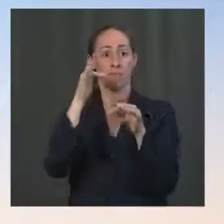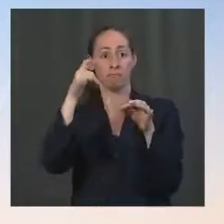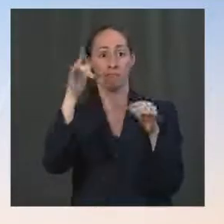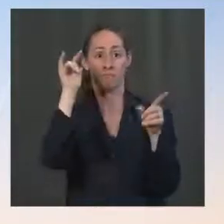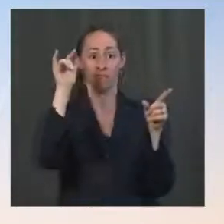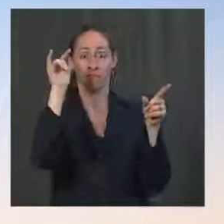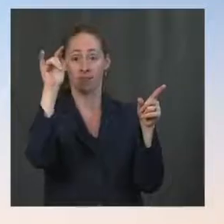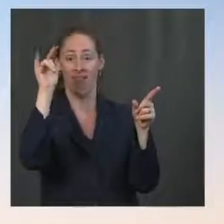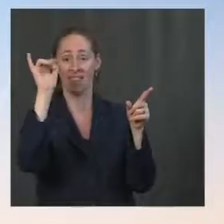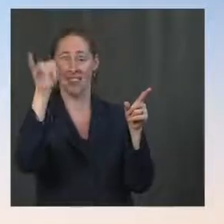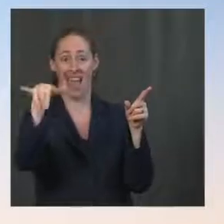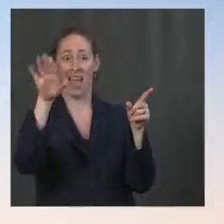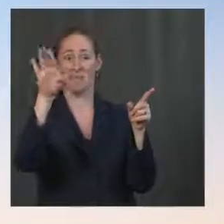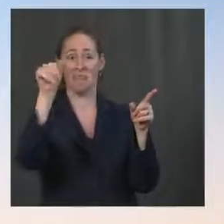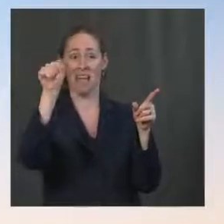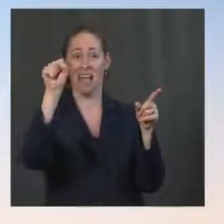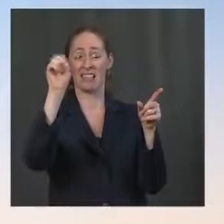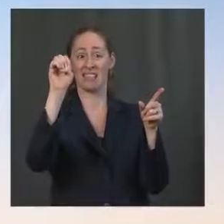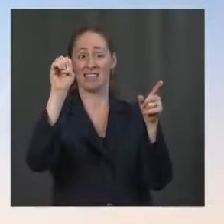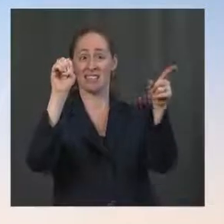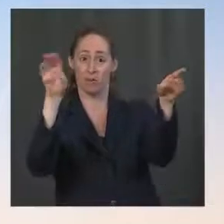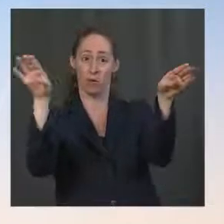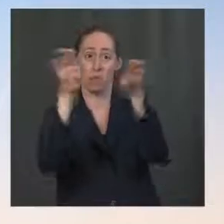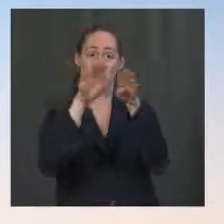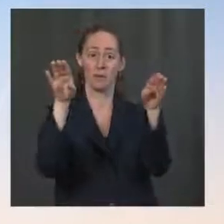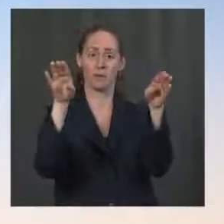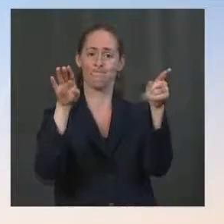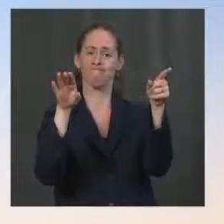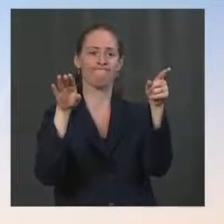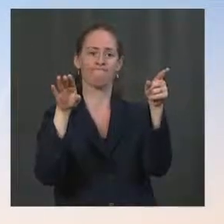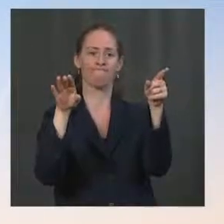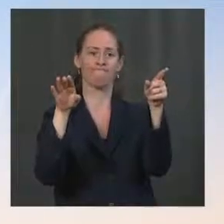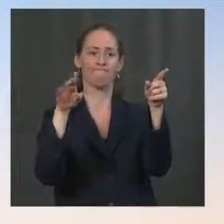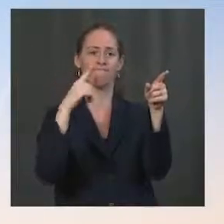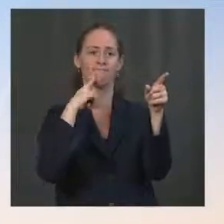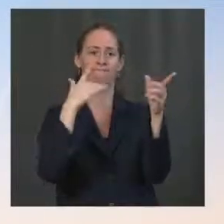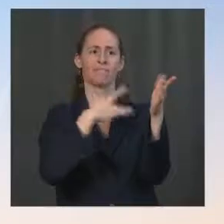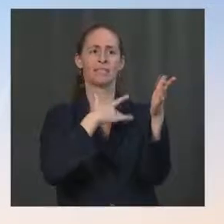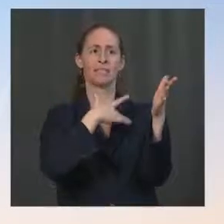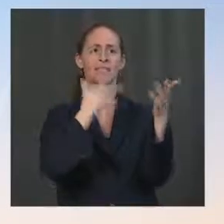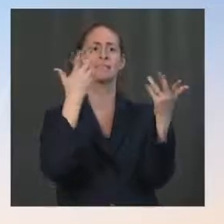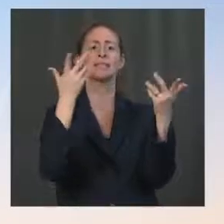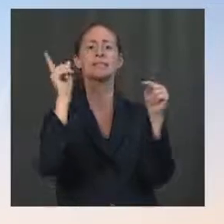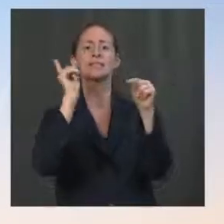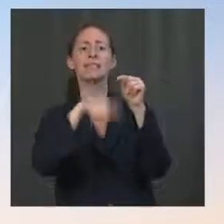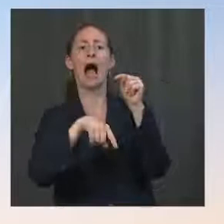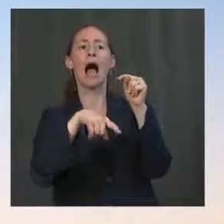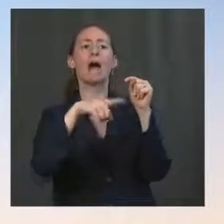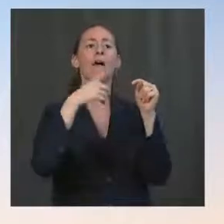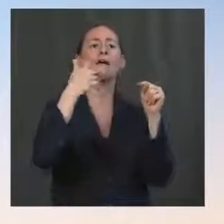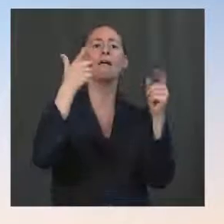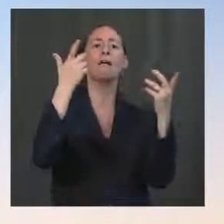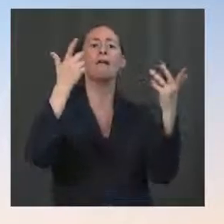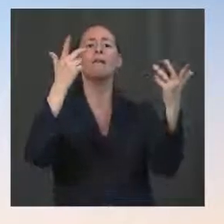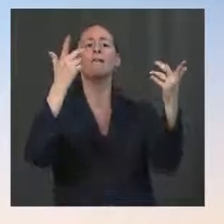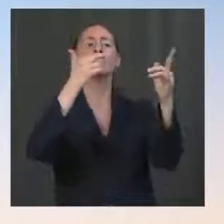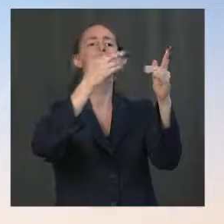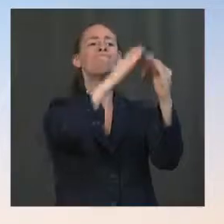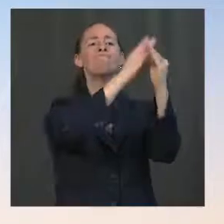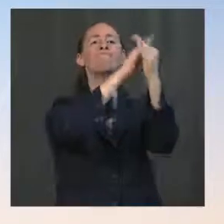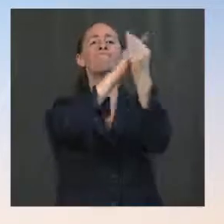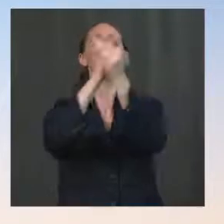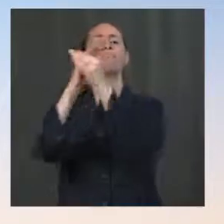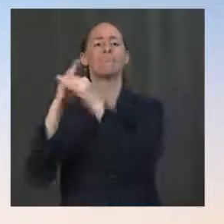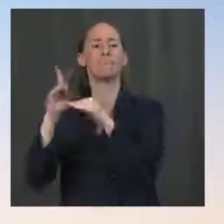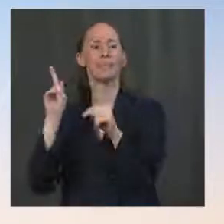trauma capabilities to deal with some of these horrible and horrific injuries, and that the airport was ill-equipped. Any sort